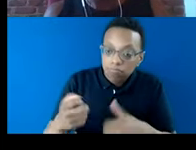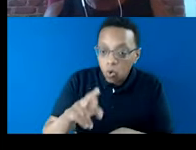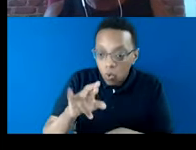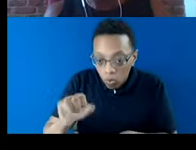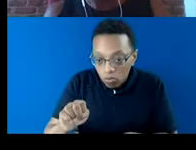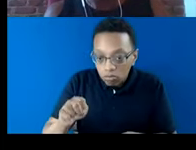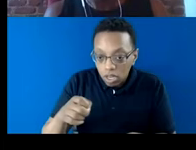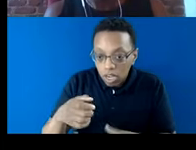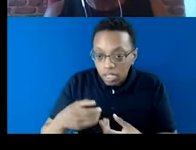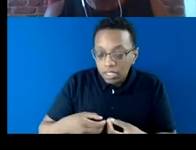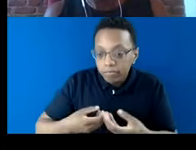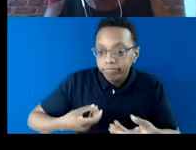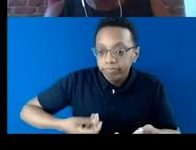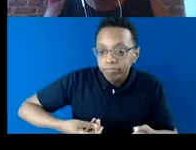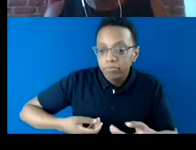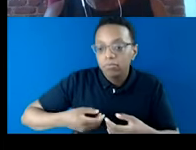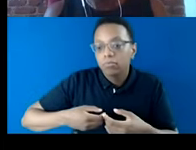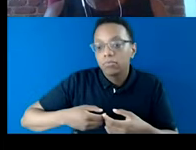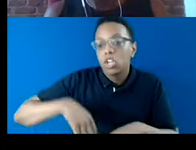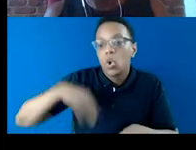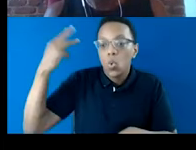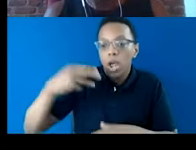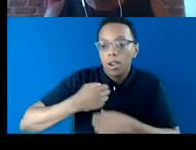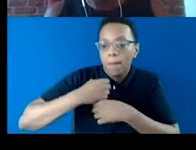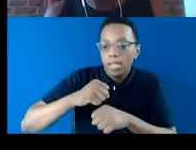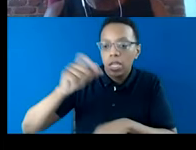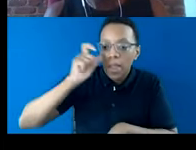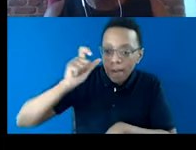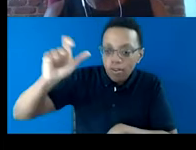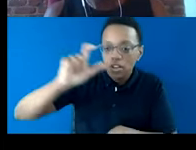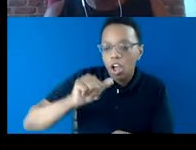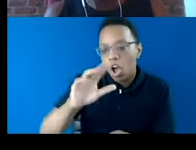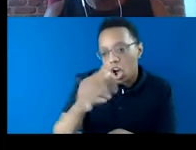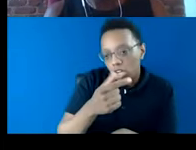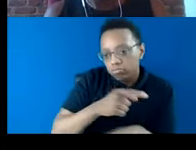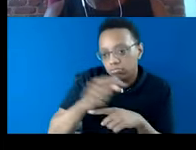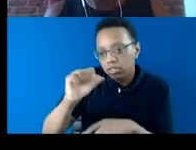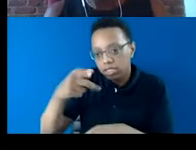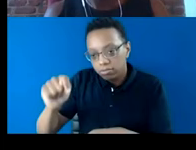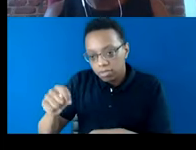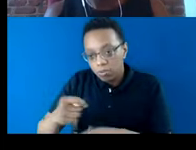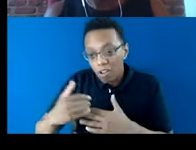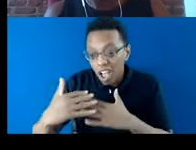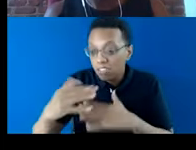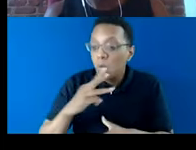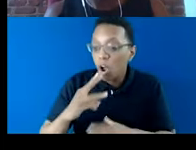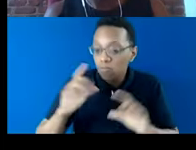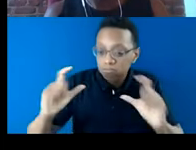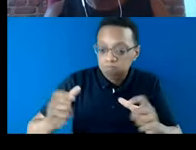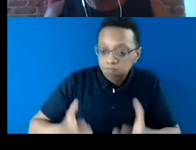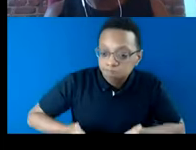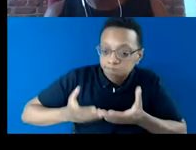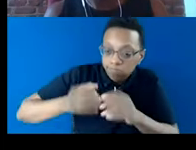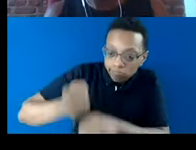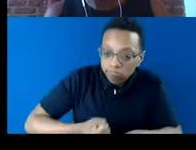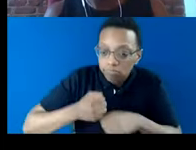Gizis, Wild Rice Making Moon, August into September, you'll see our people go out on the lakes. And we feel a great joy when we go out there